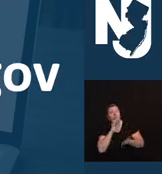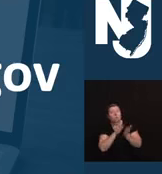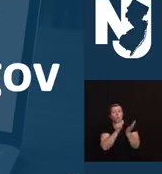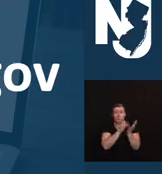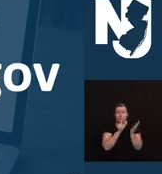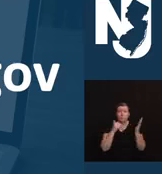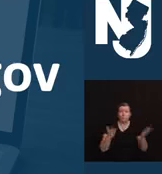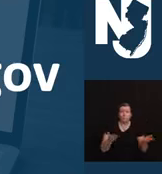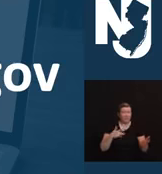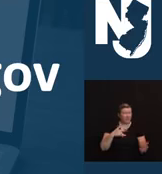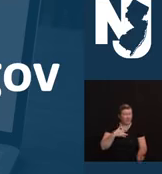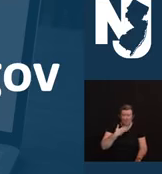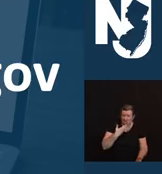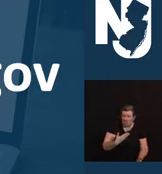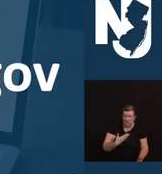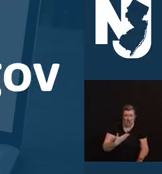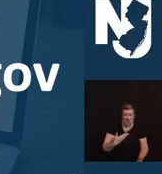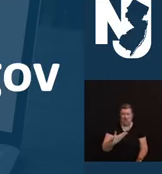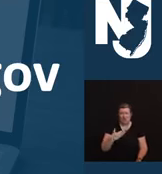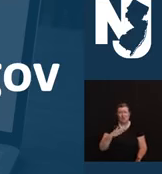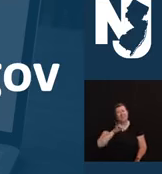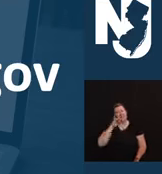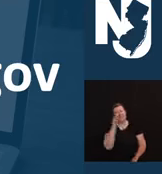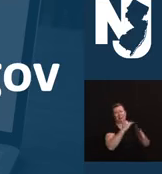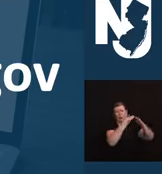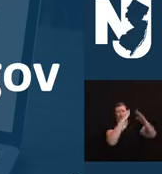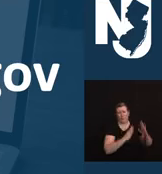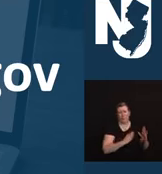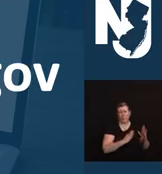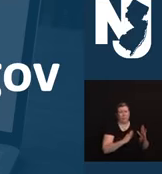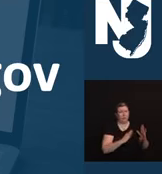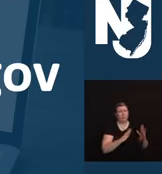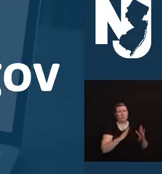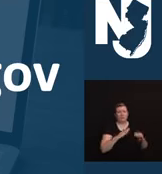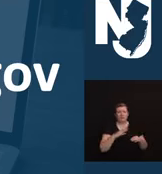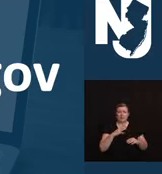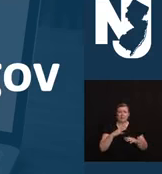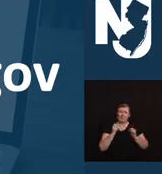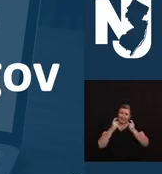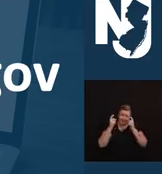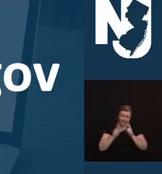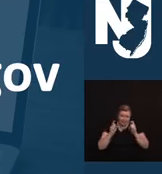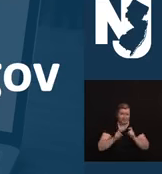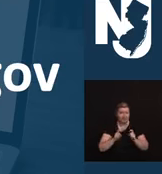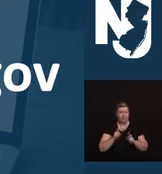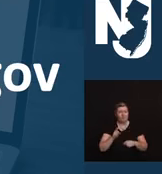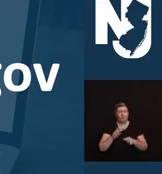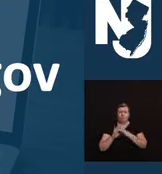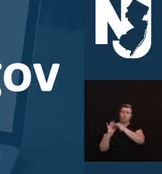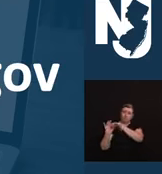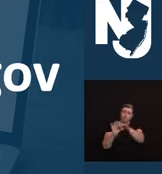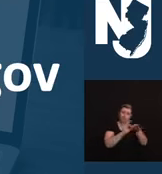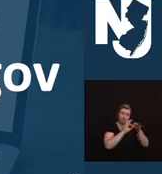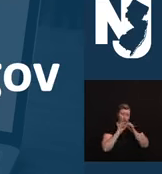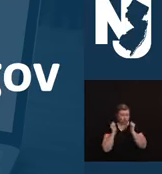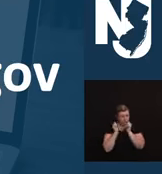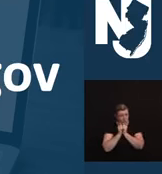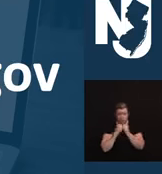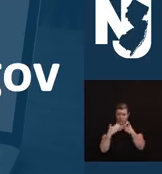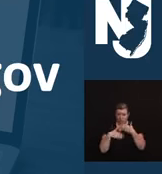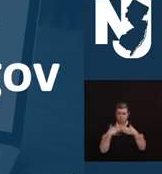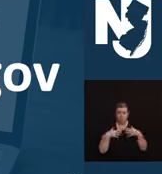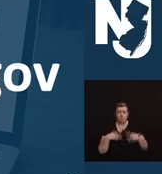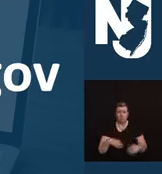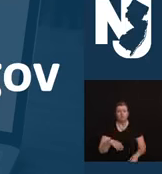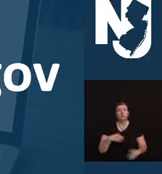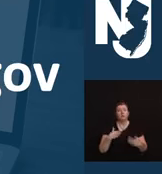well. Go get tested. And remember, we are all in this together. With that, please help me welcome the woman who needs